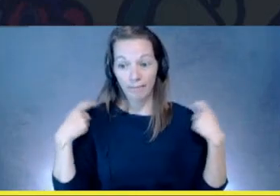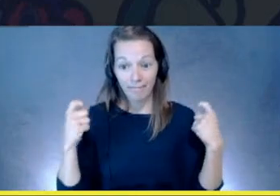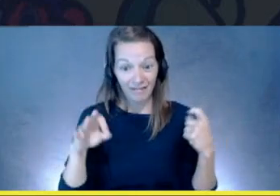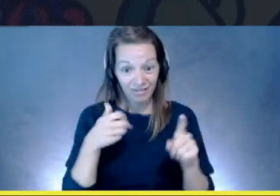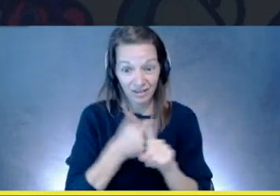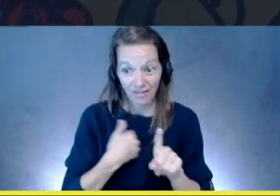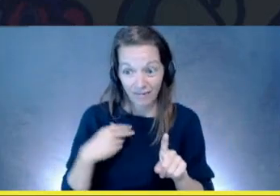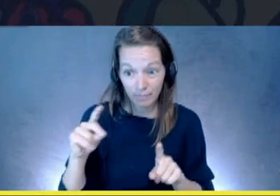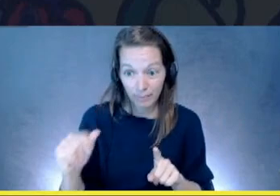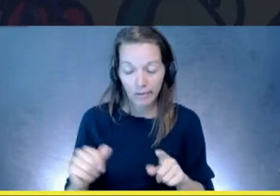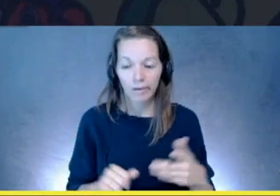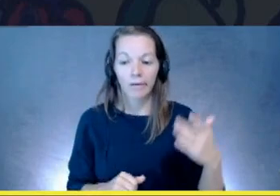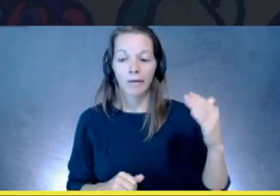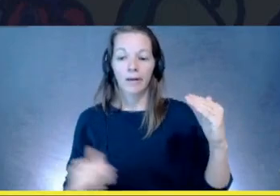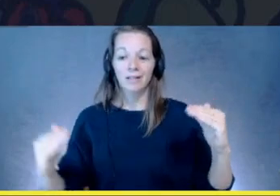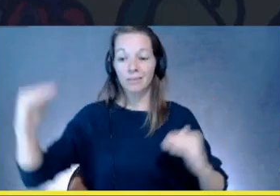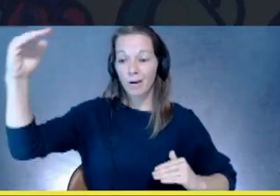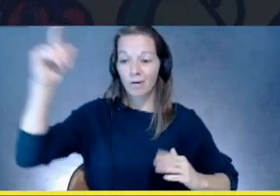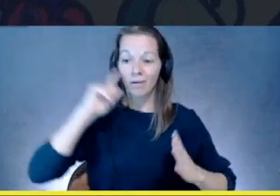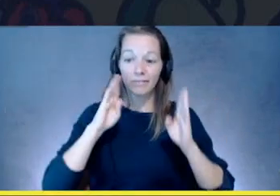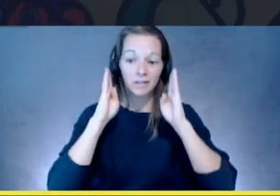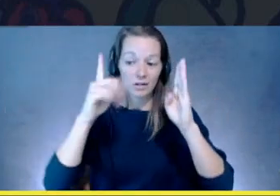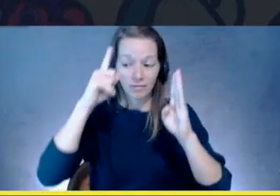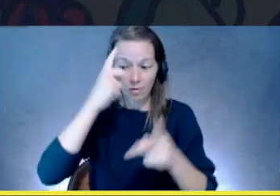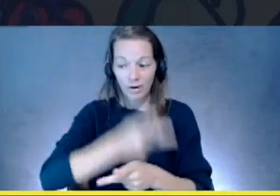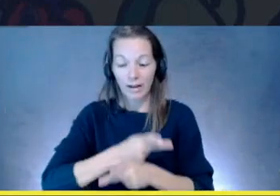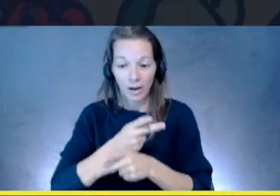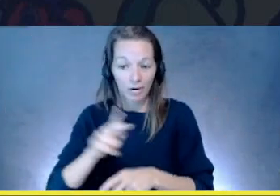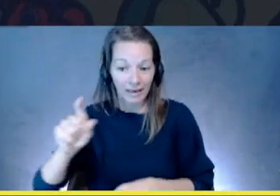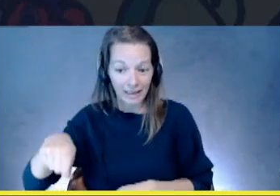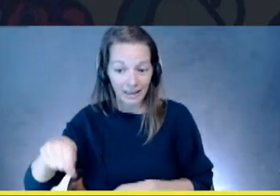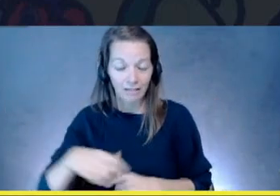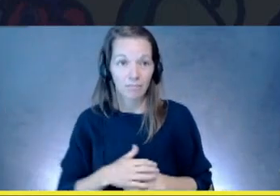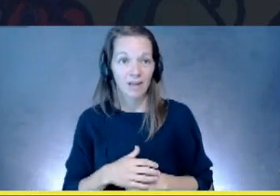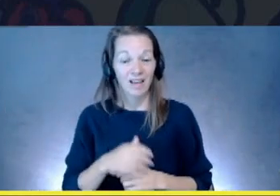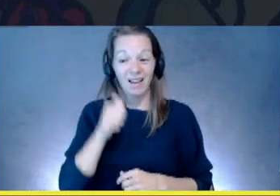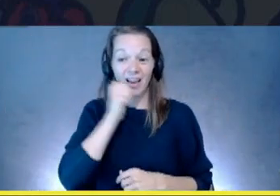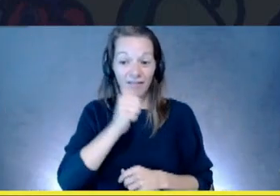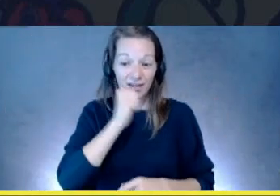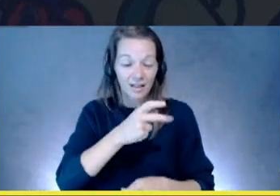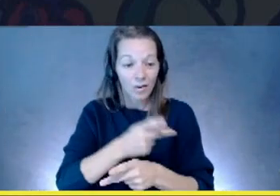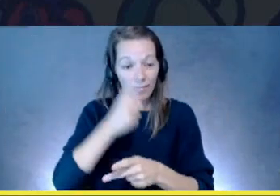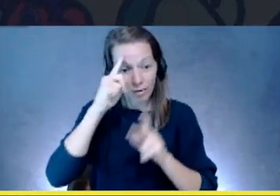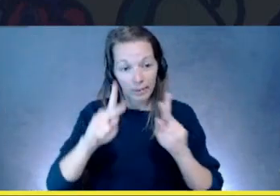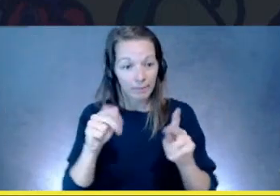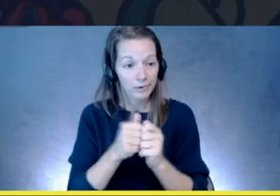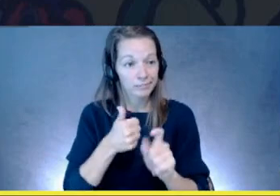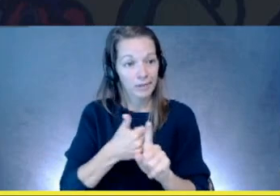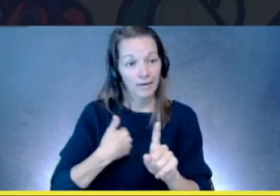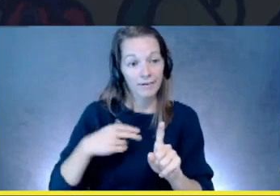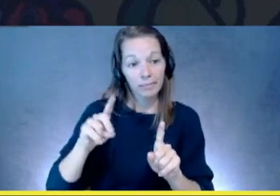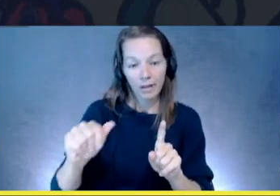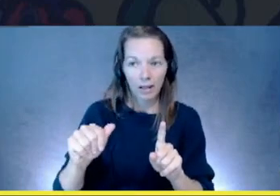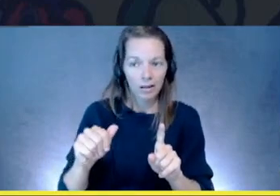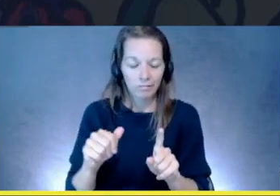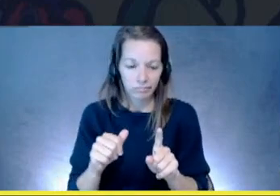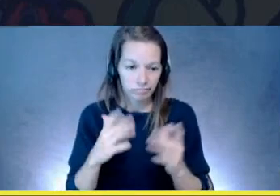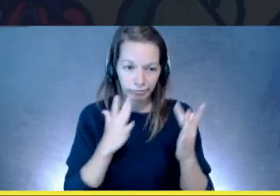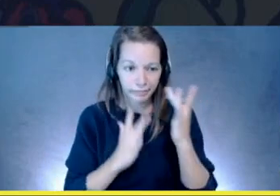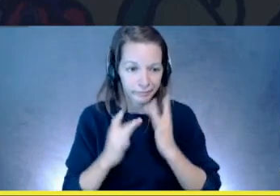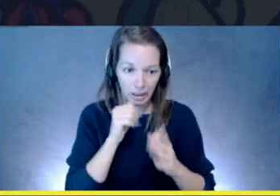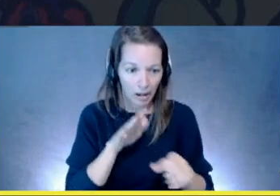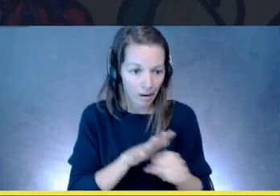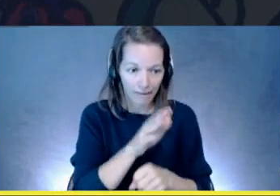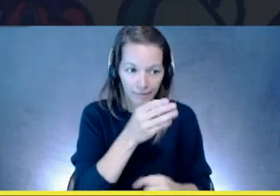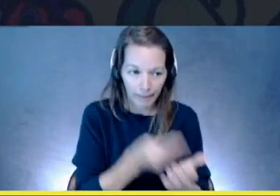are disparities in attention to care needs. Everyday care for people with disabilities is underfunded, and direct care